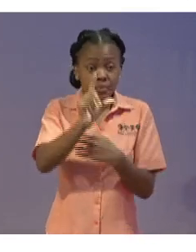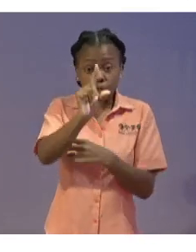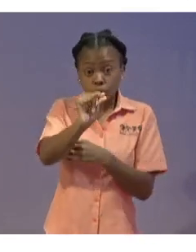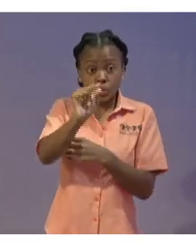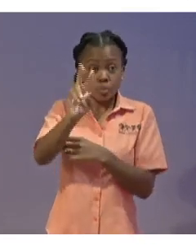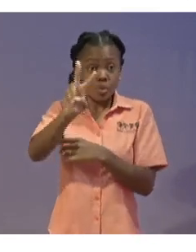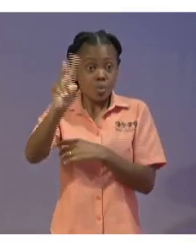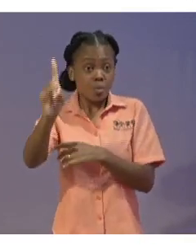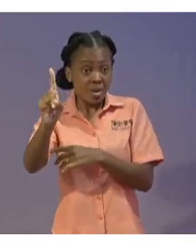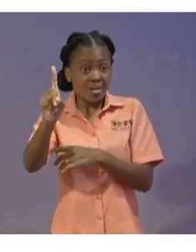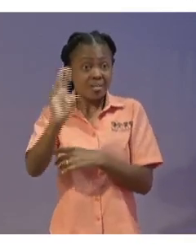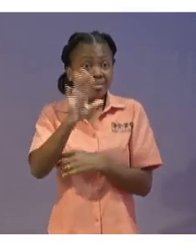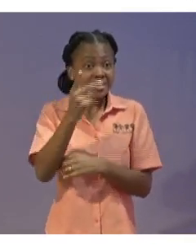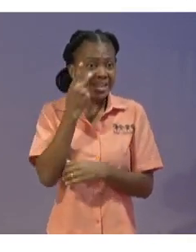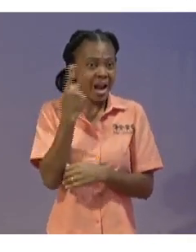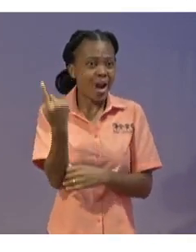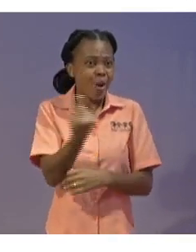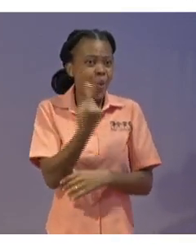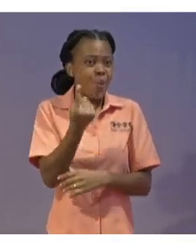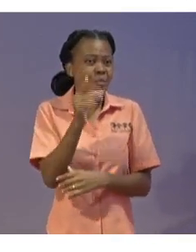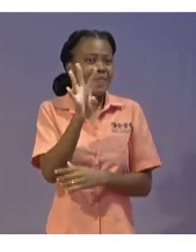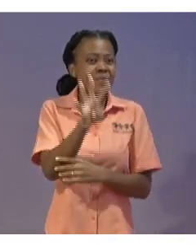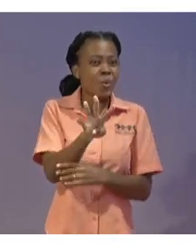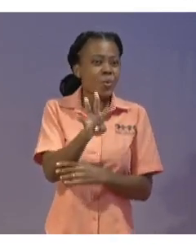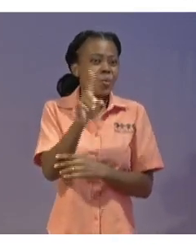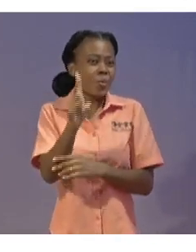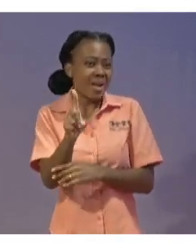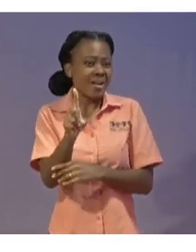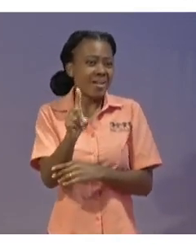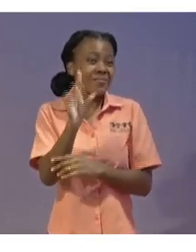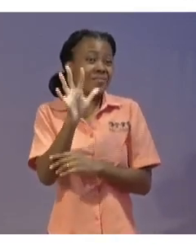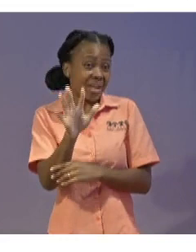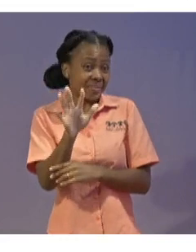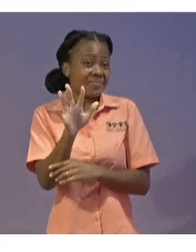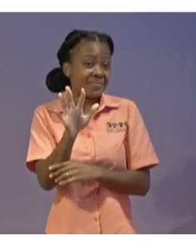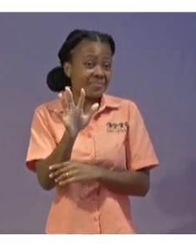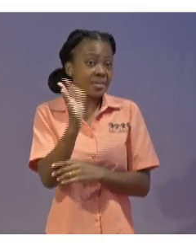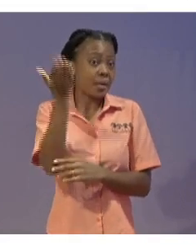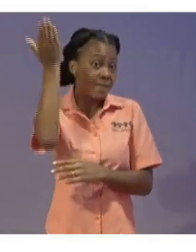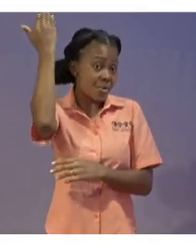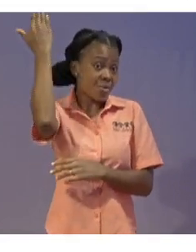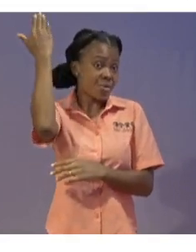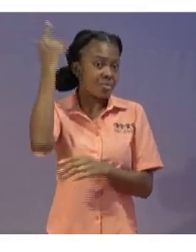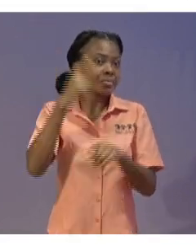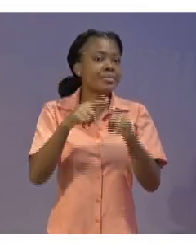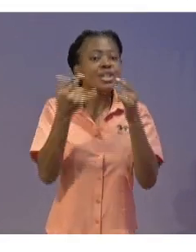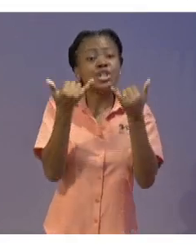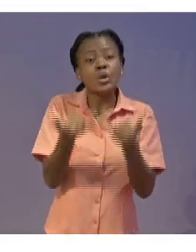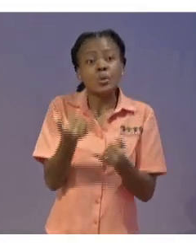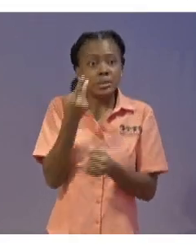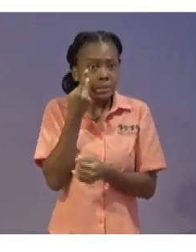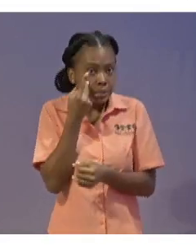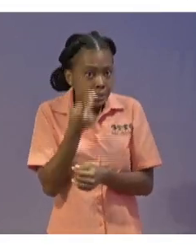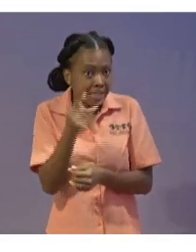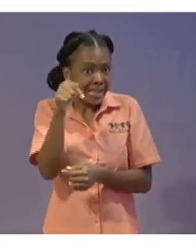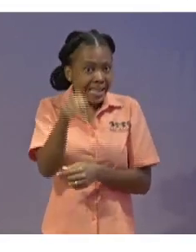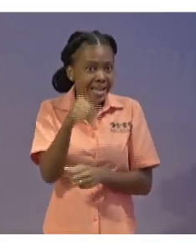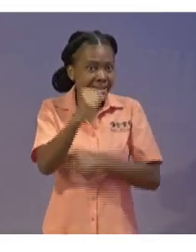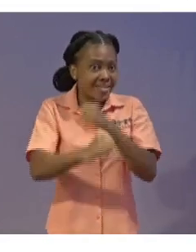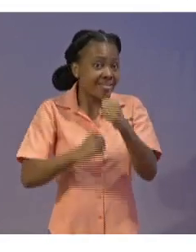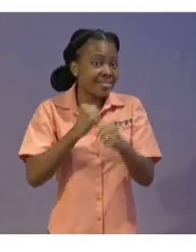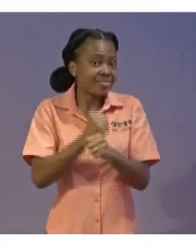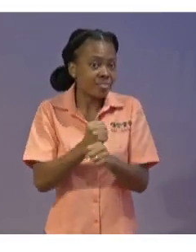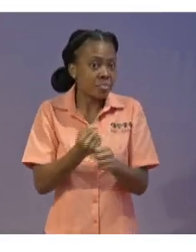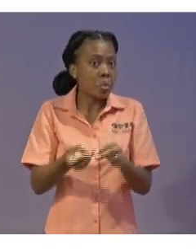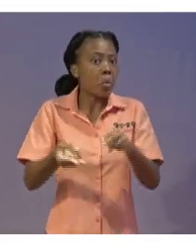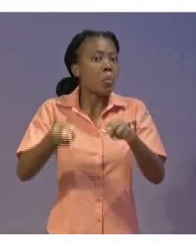seen only 414. So we're clearly in a very different epidemiological space at the start of this year as compared to the